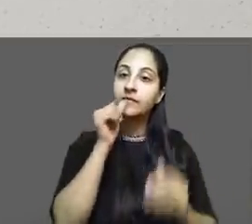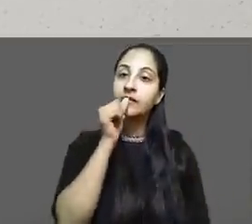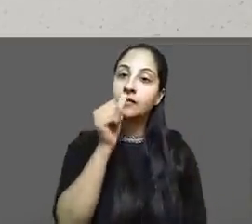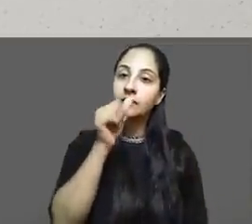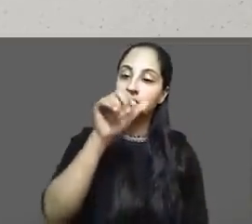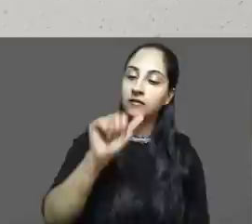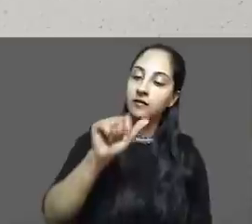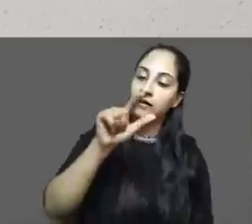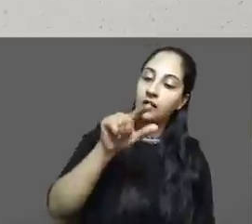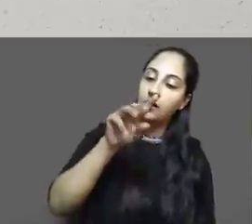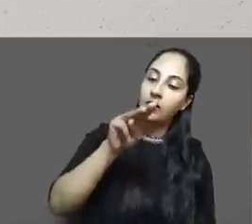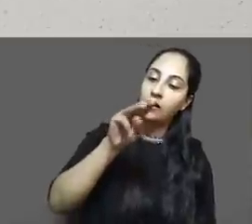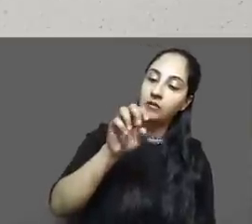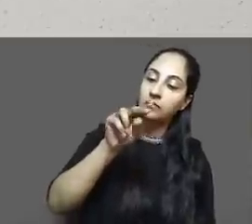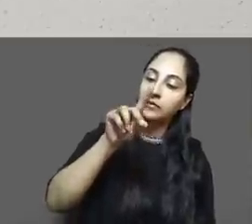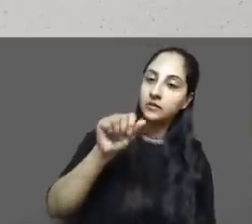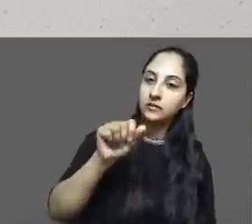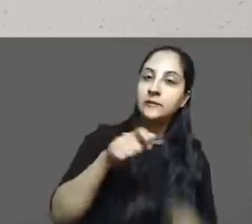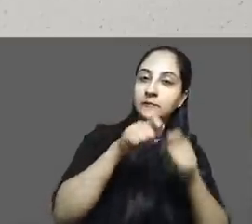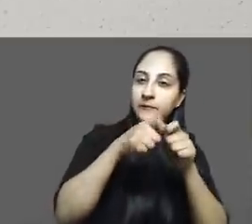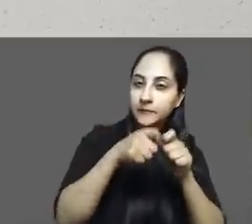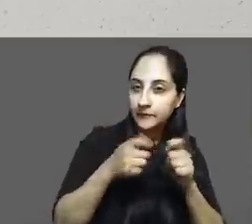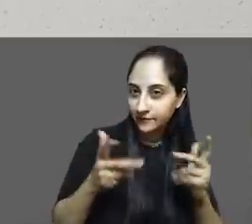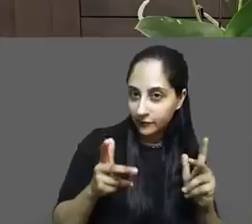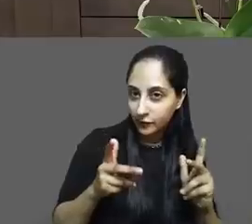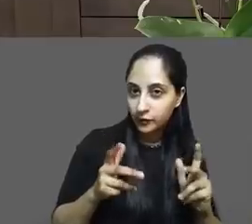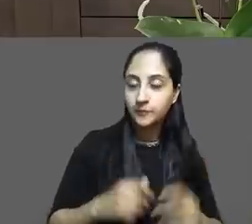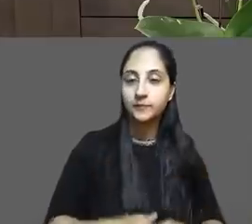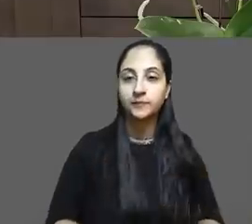I have, as you see, almonds already peeled.